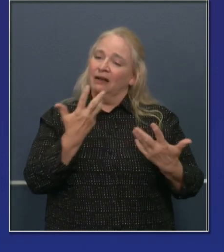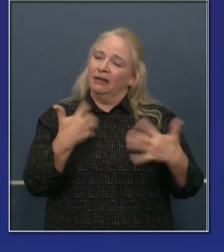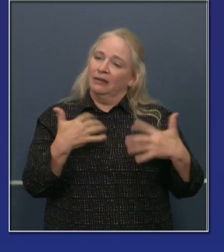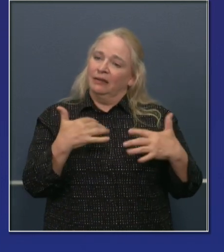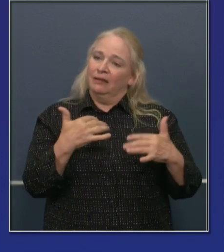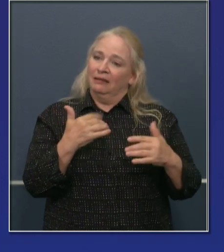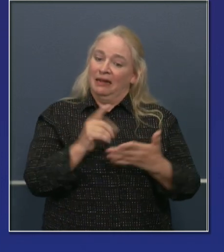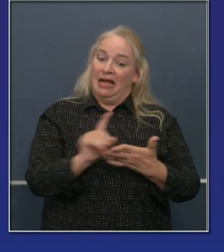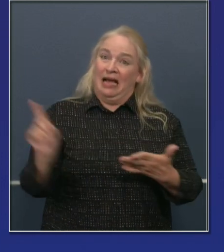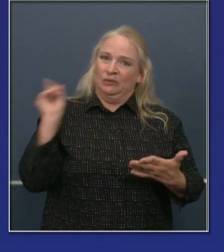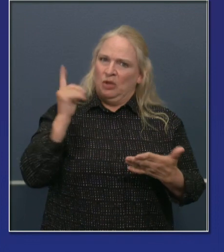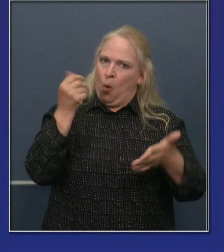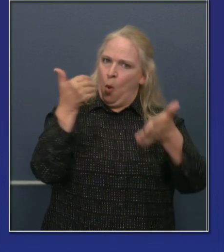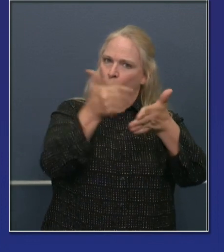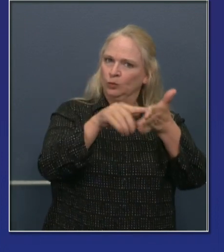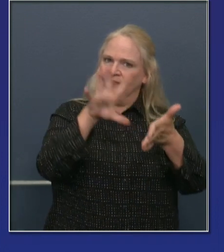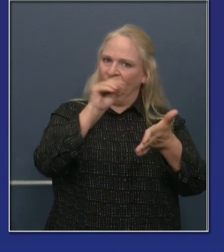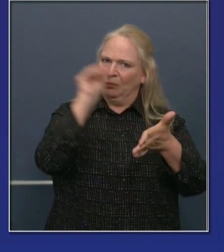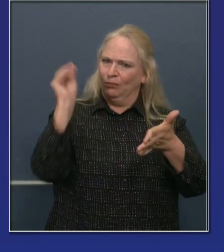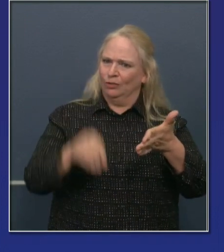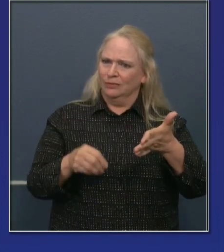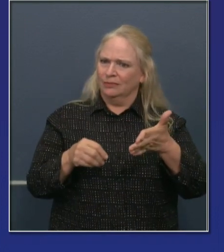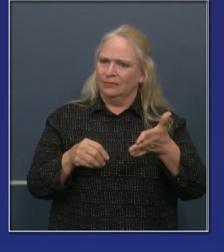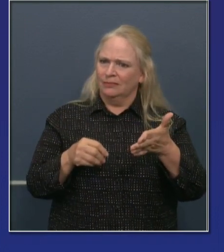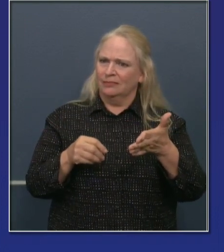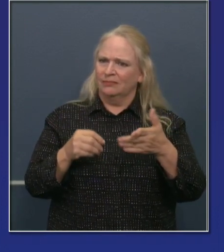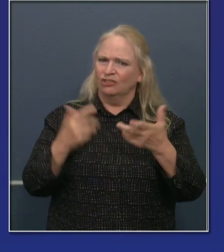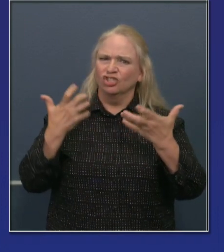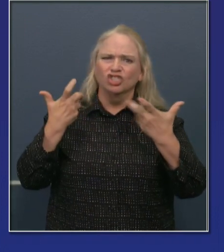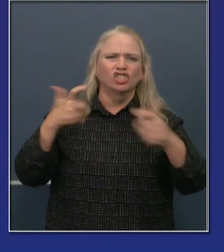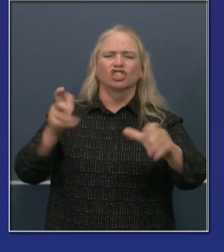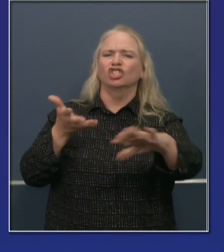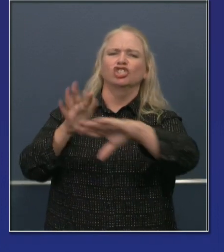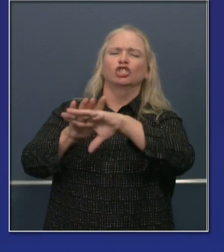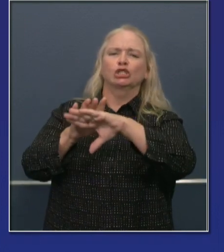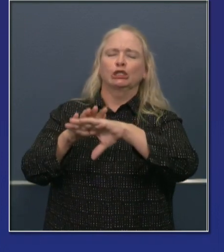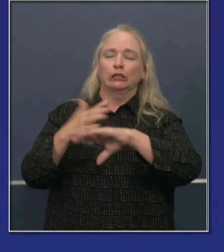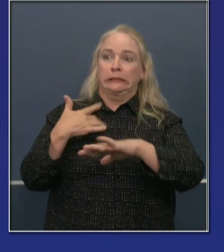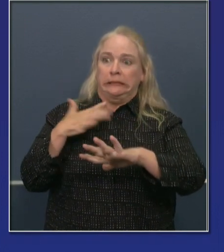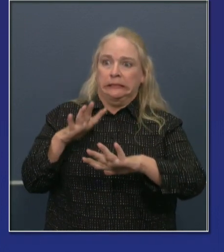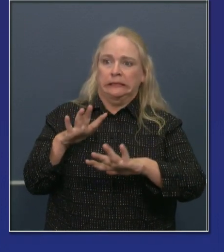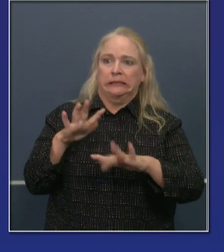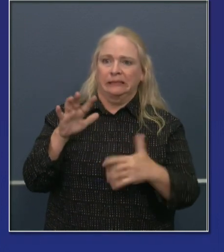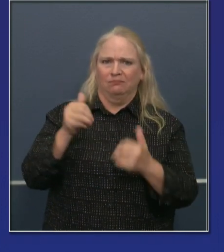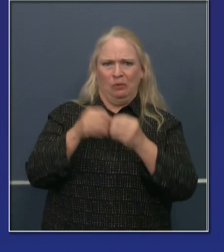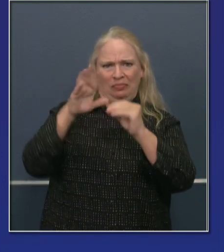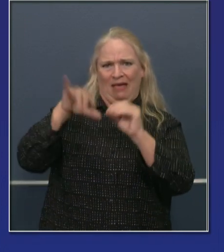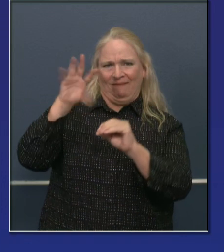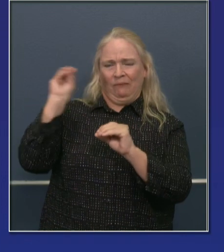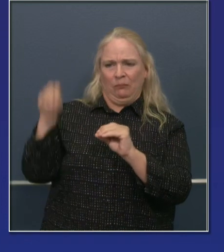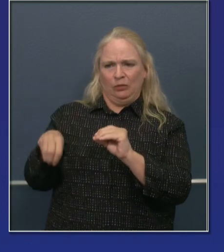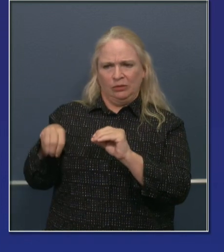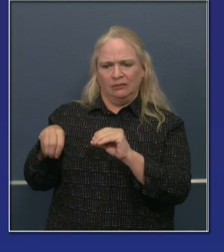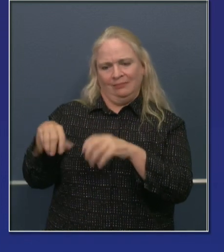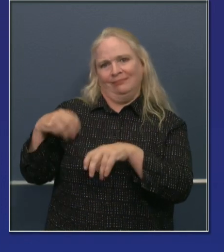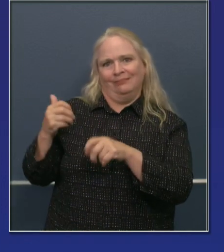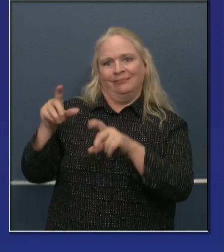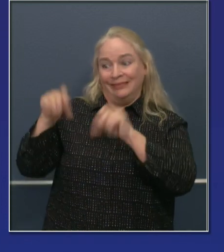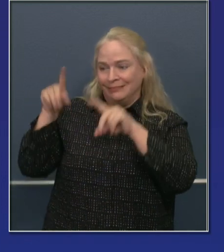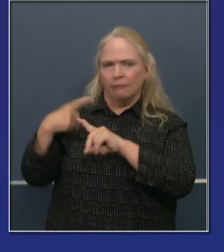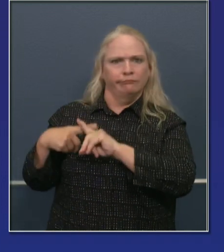week or so ago. For a 2-week period last week, we saw a 50% increase. We're seeing